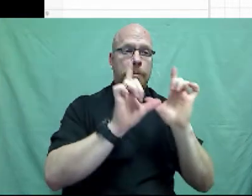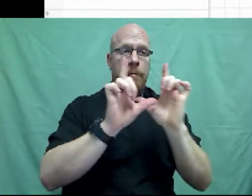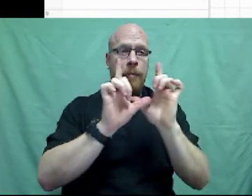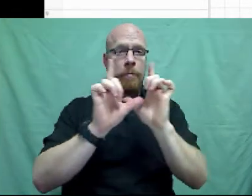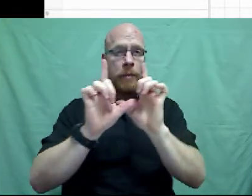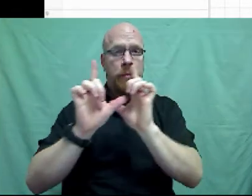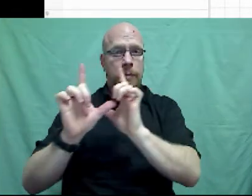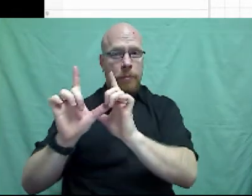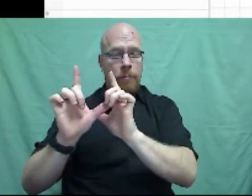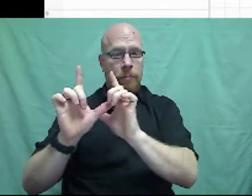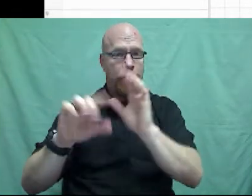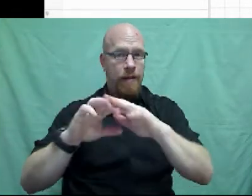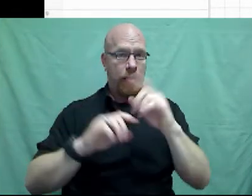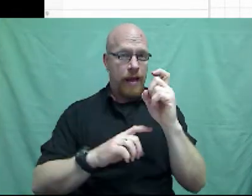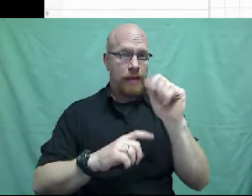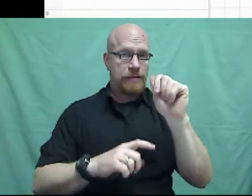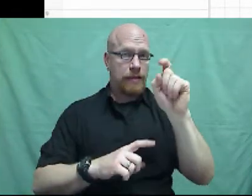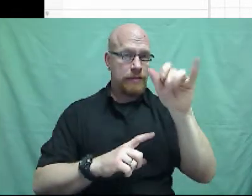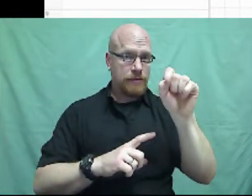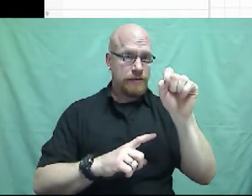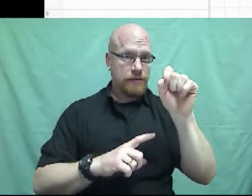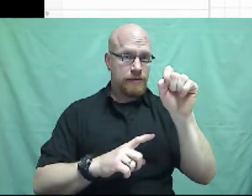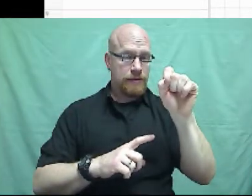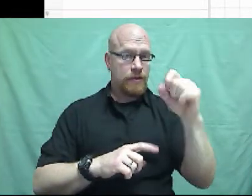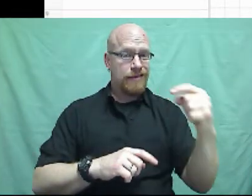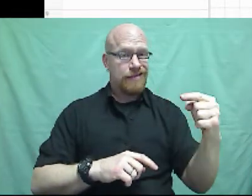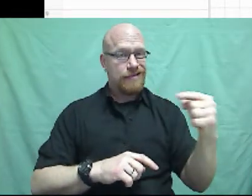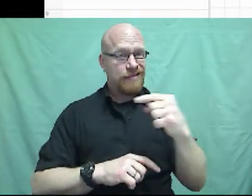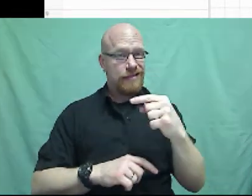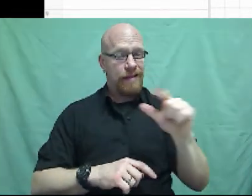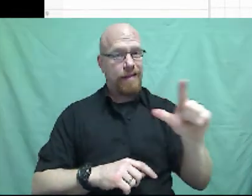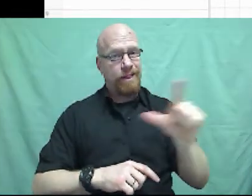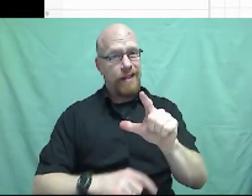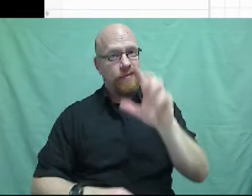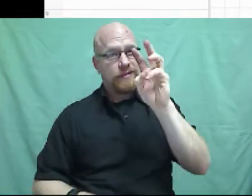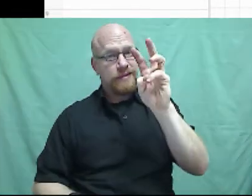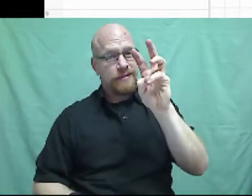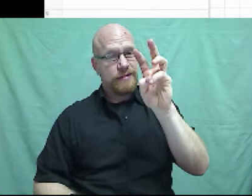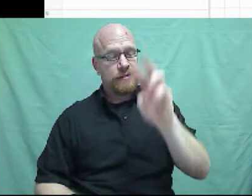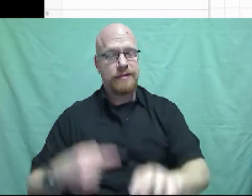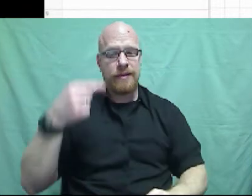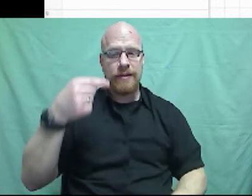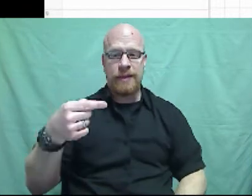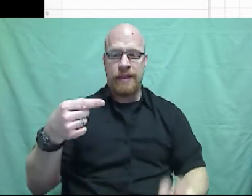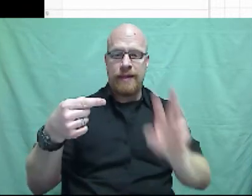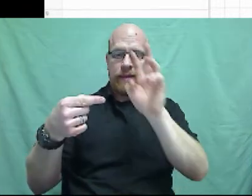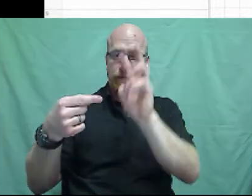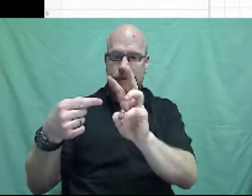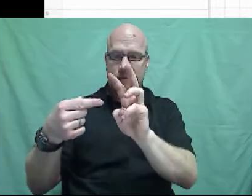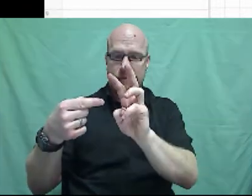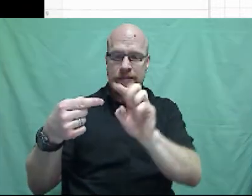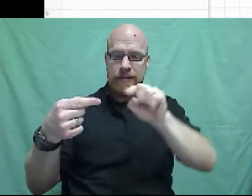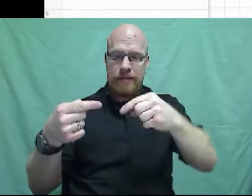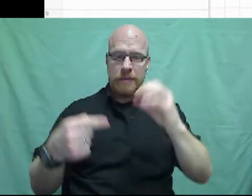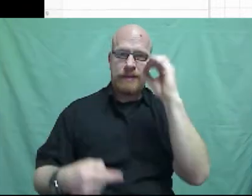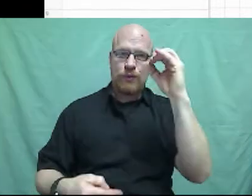So the red is our parent function, 0, 0. The parabola moved over 6 units to the left.